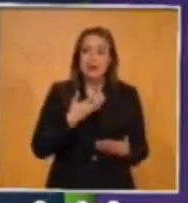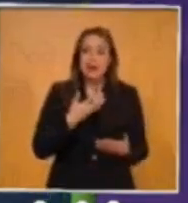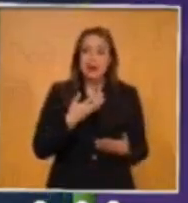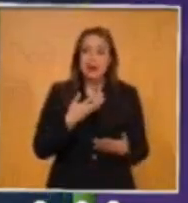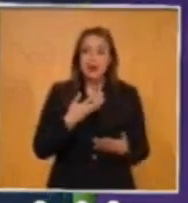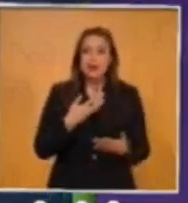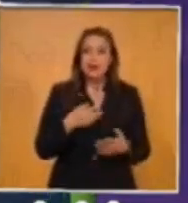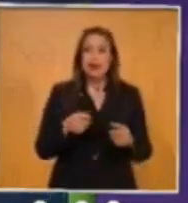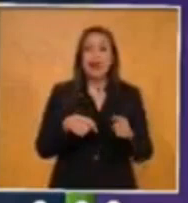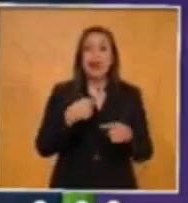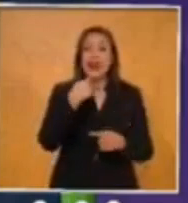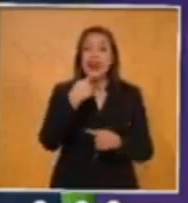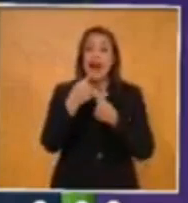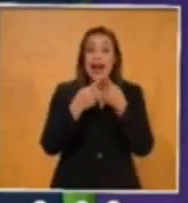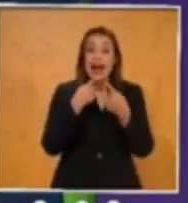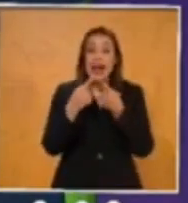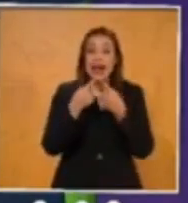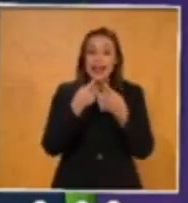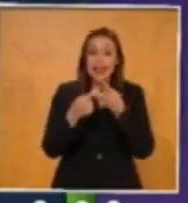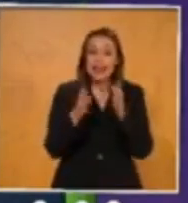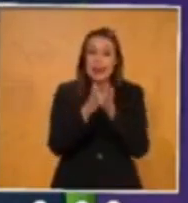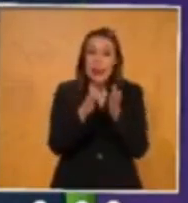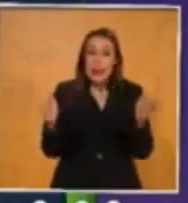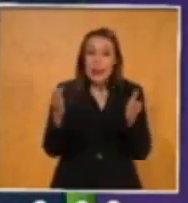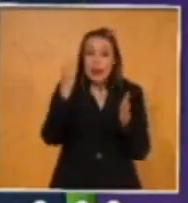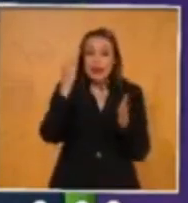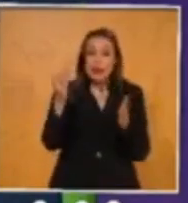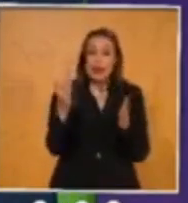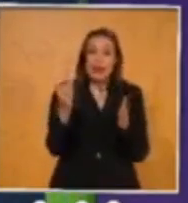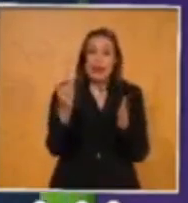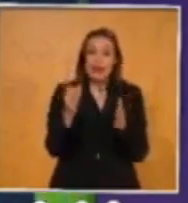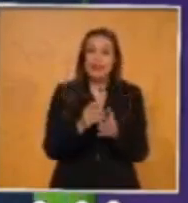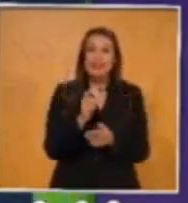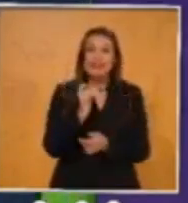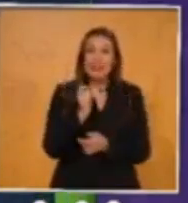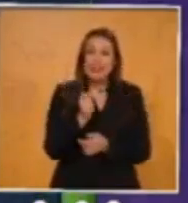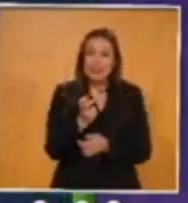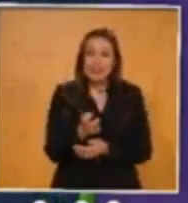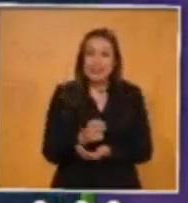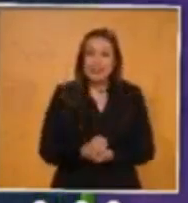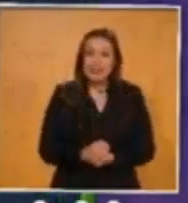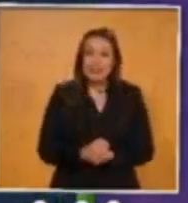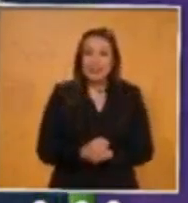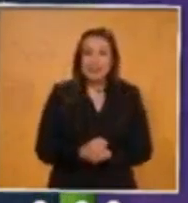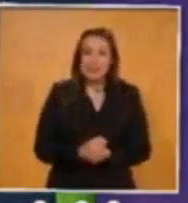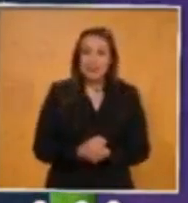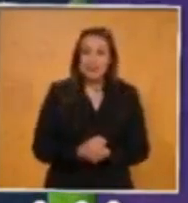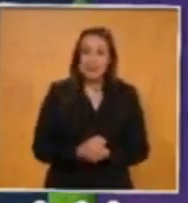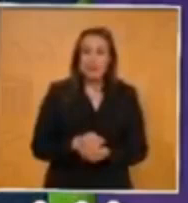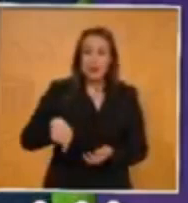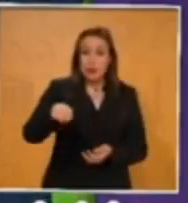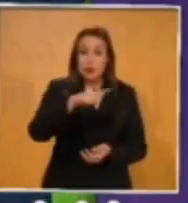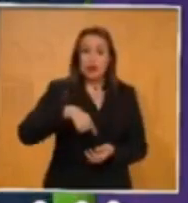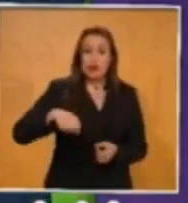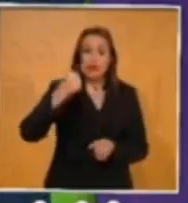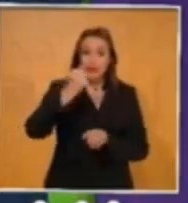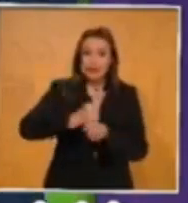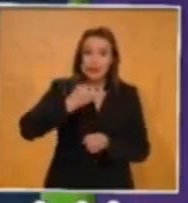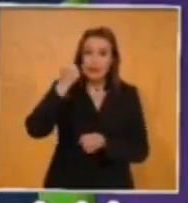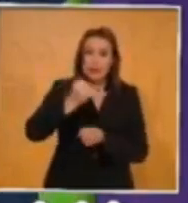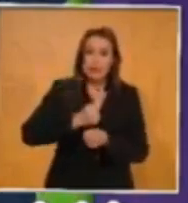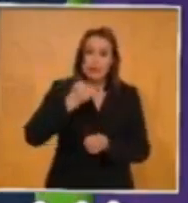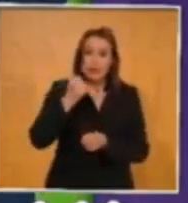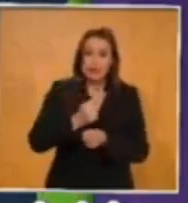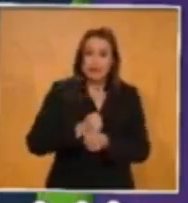time. What's the speaking time? Well, speaking time, it's the practice of